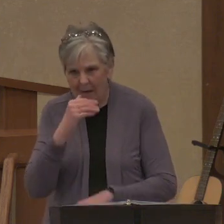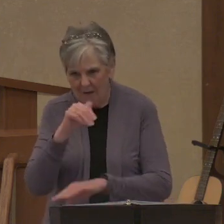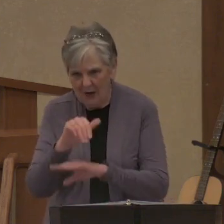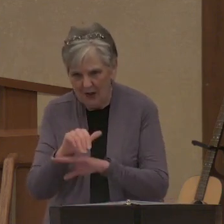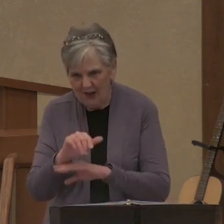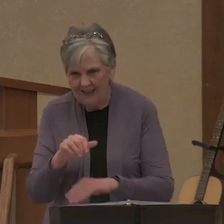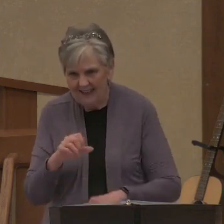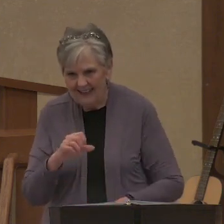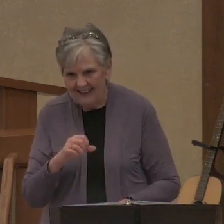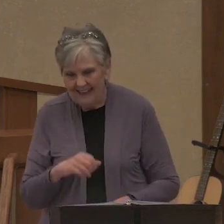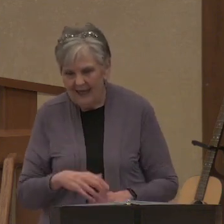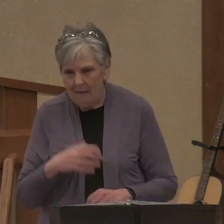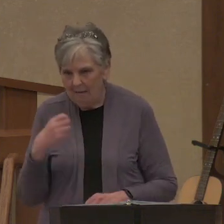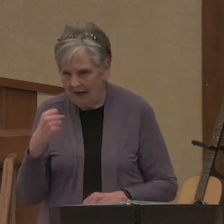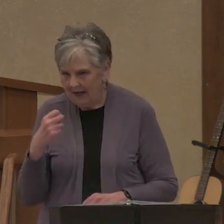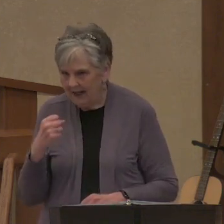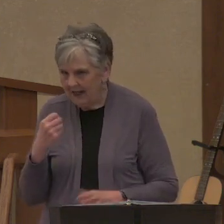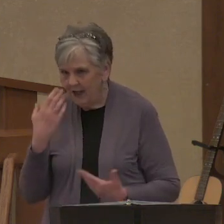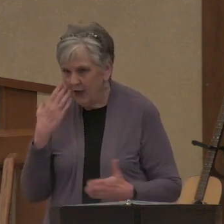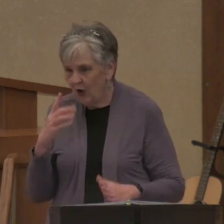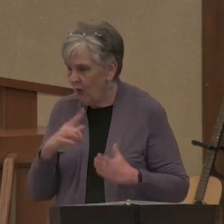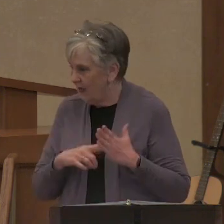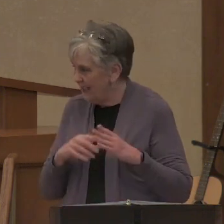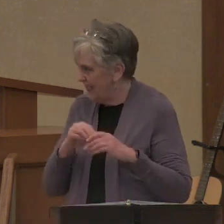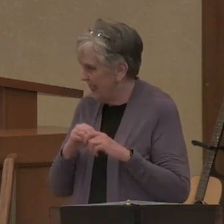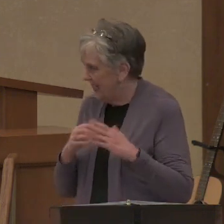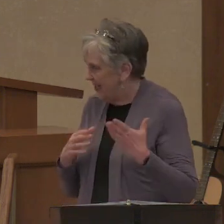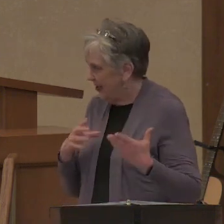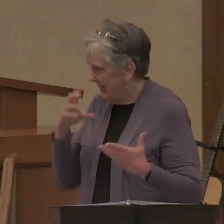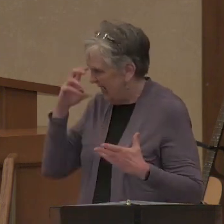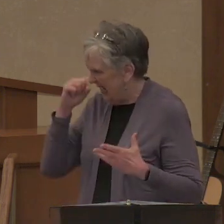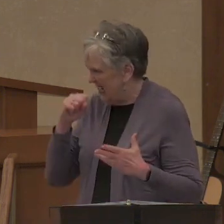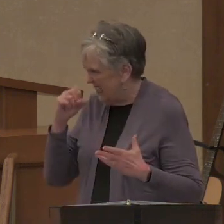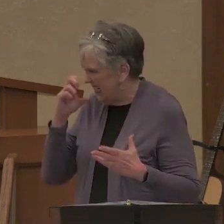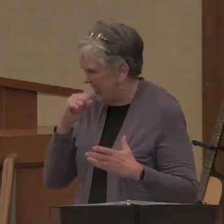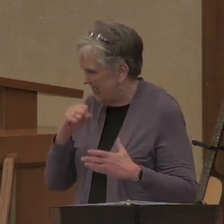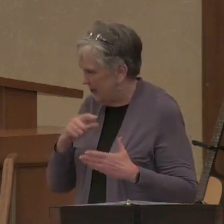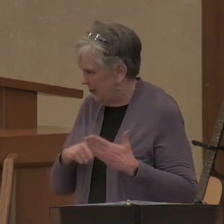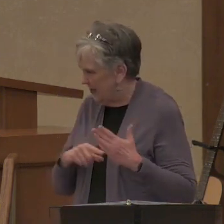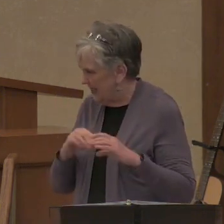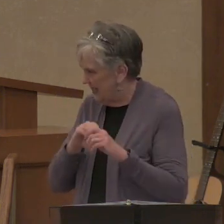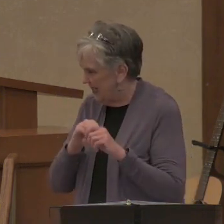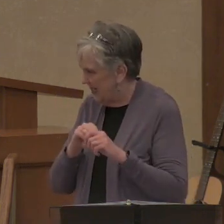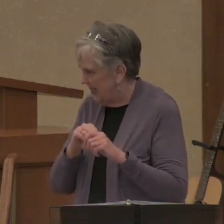for us too. Now, you may not know what's in here. Any guesses what's in here? Yes.